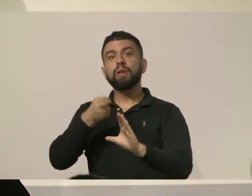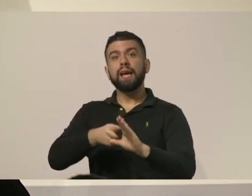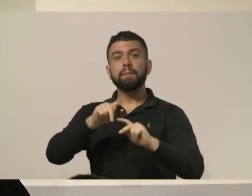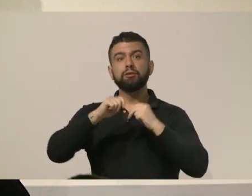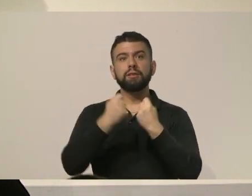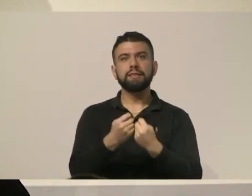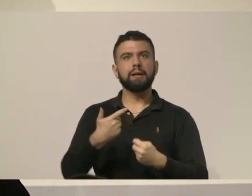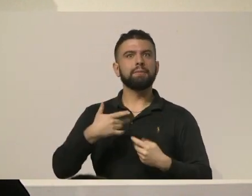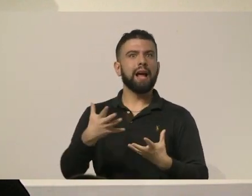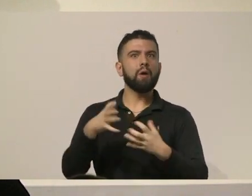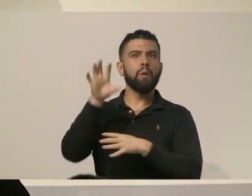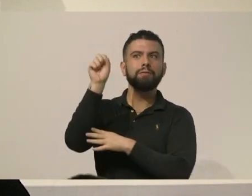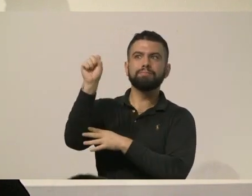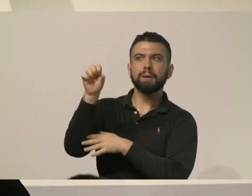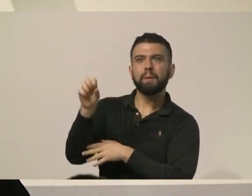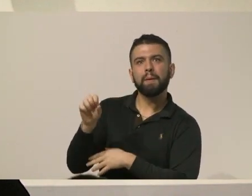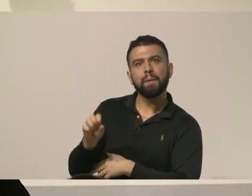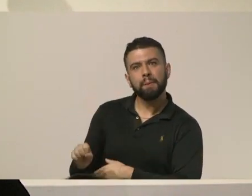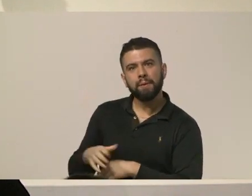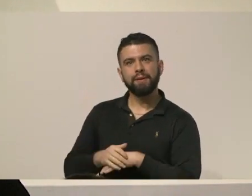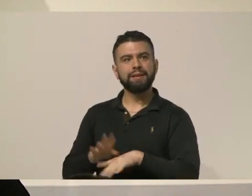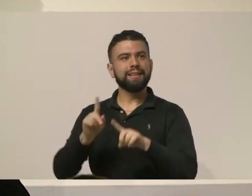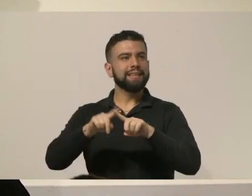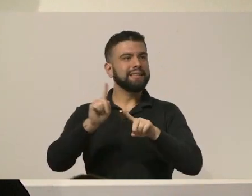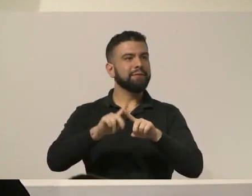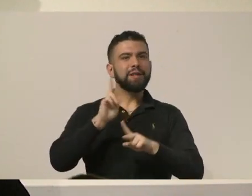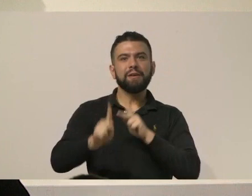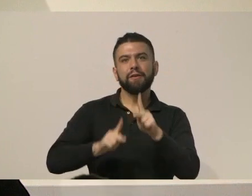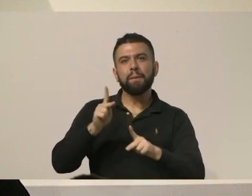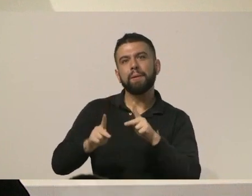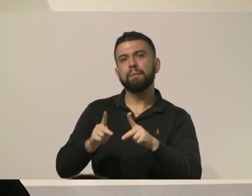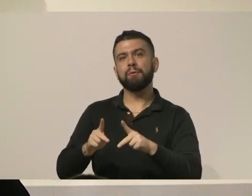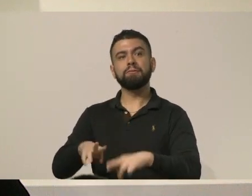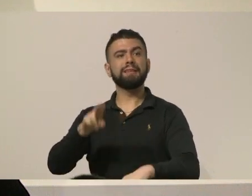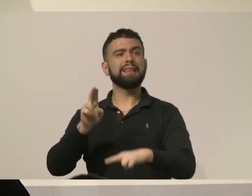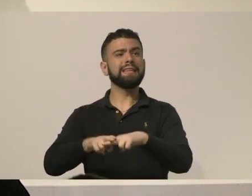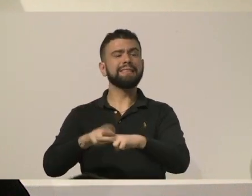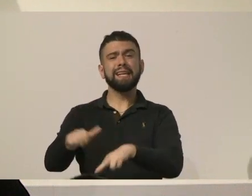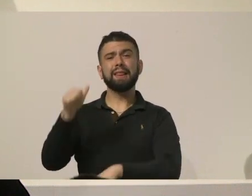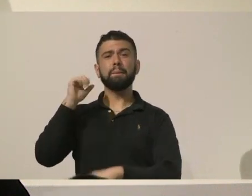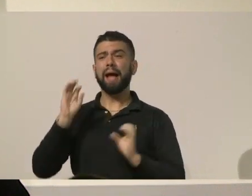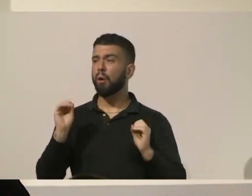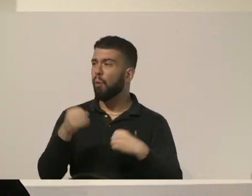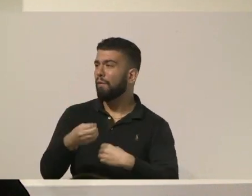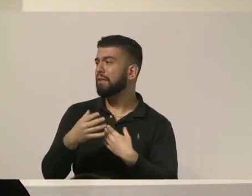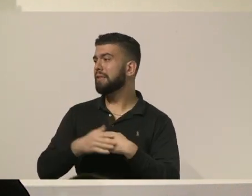unsung heroes in the application processing area. They sit in the back offices, they process